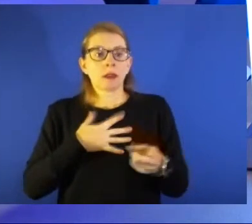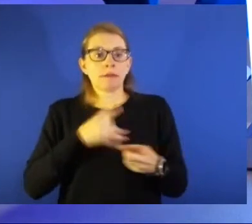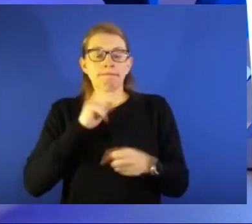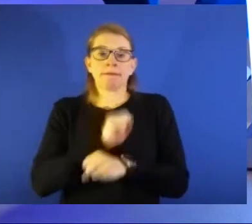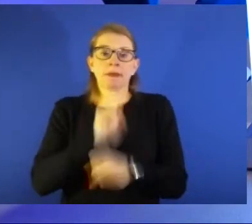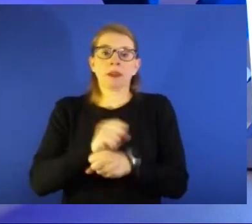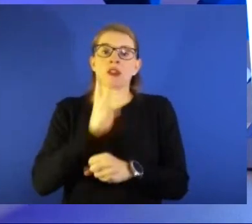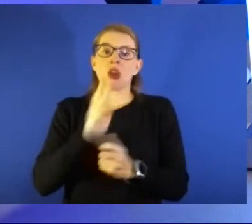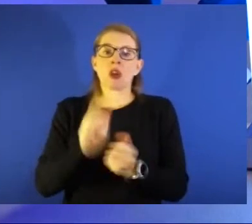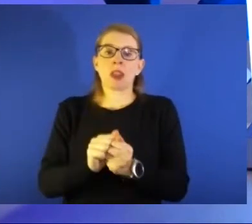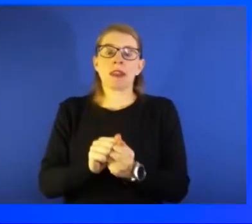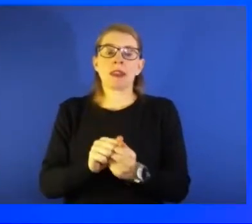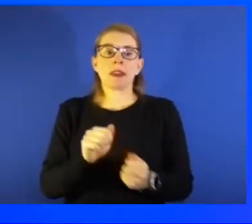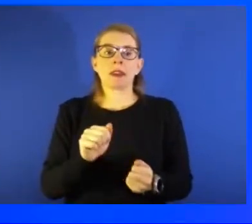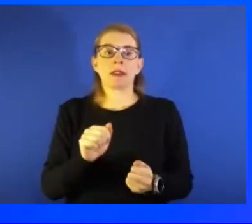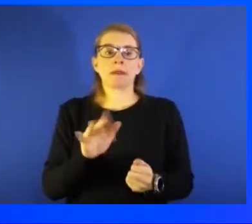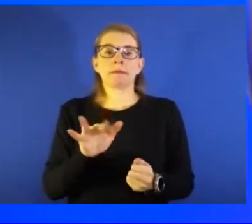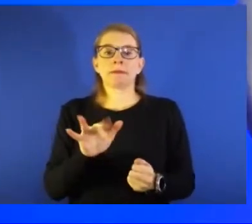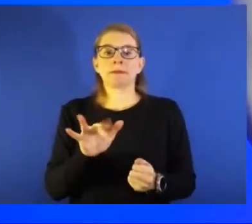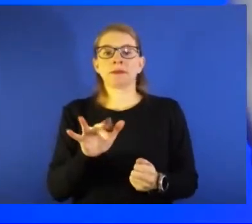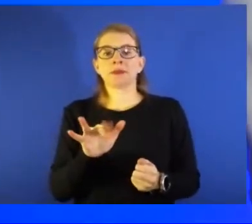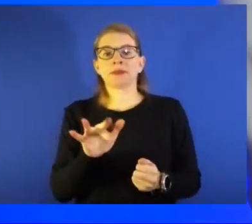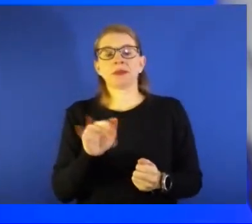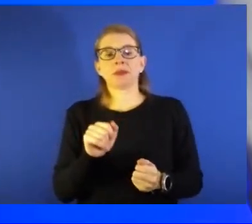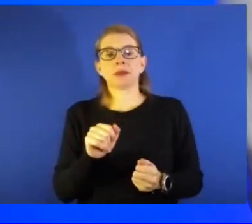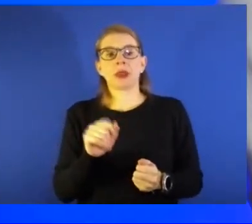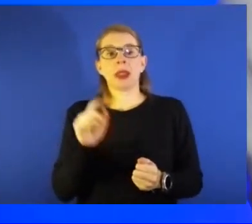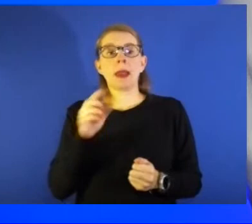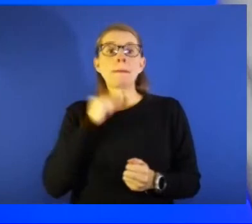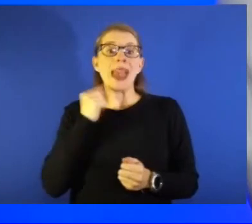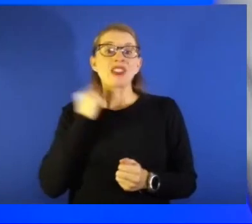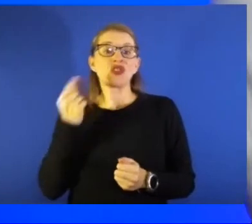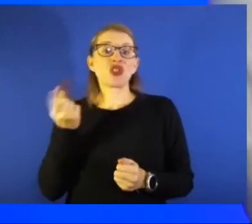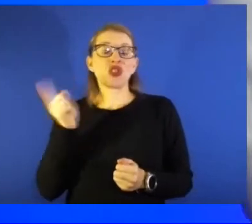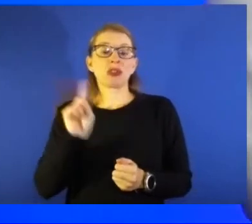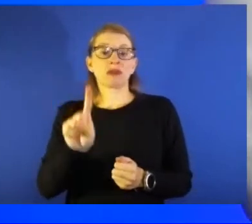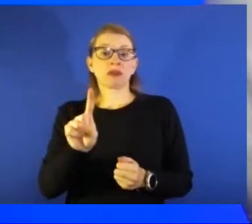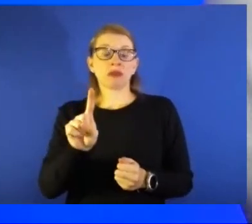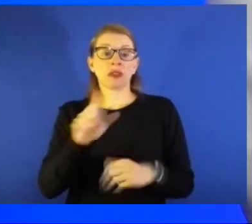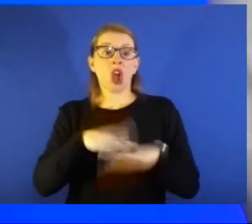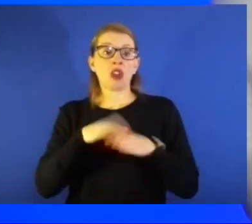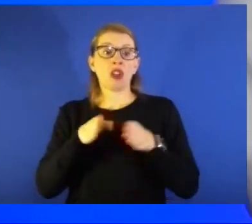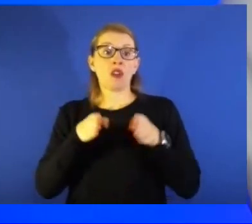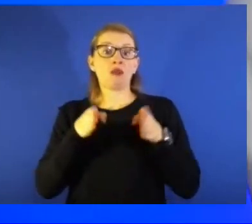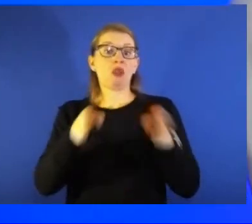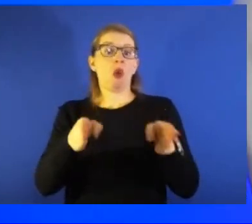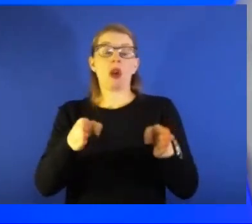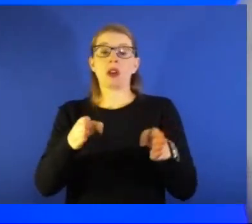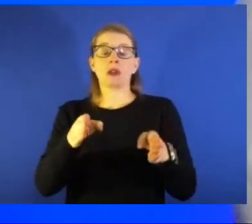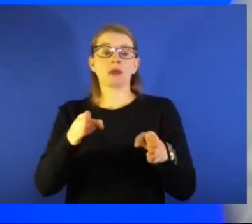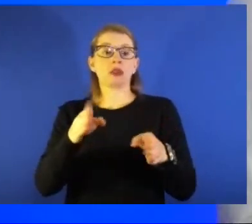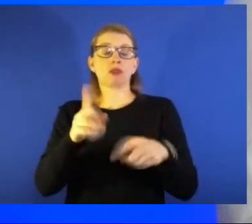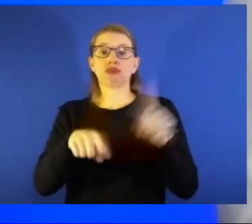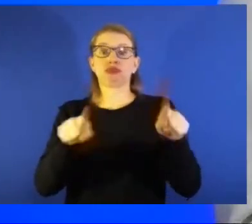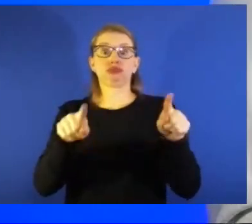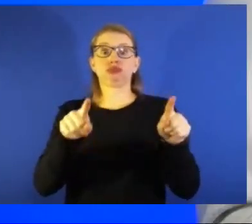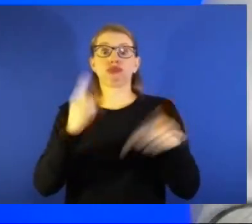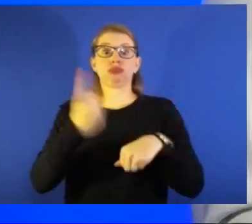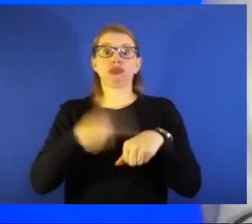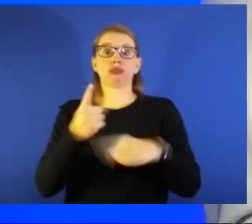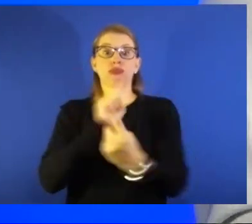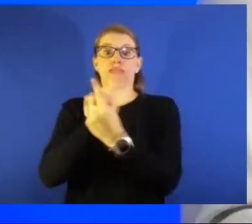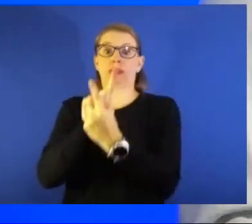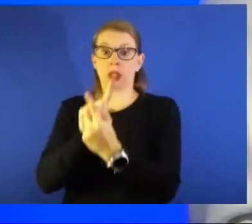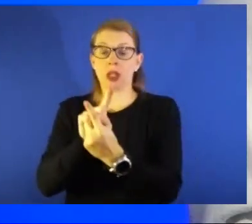to one of the pastors that came through on the floor just randomly one time, and we talked,